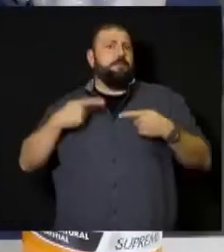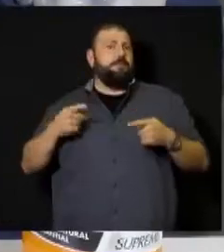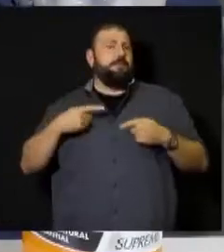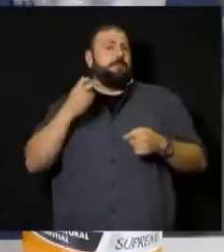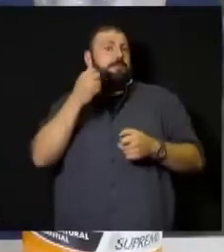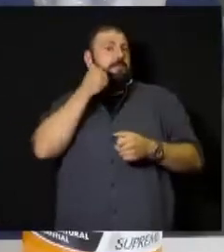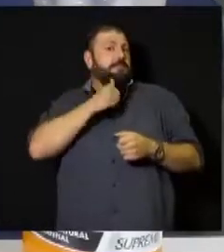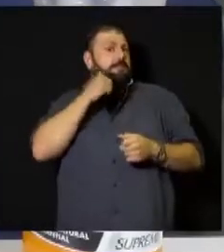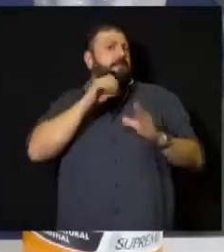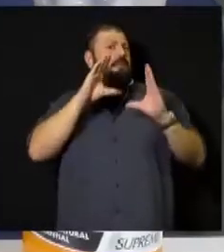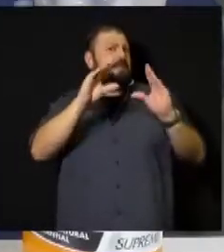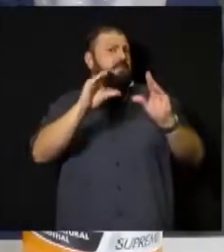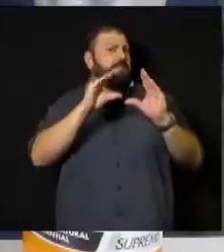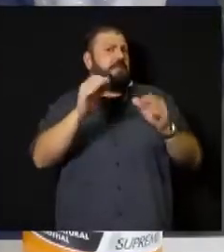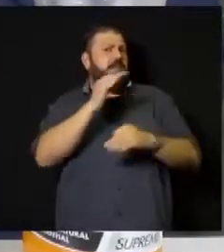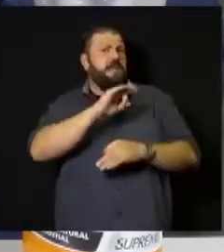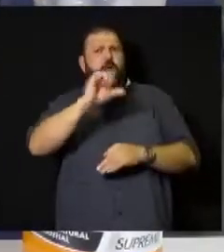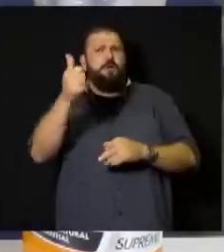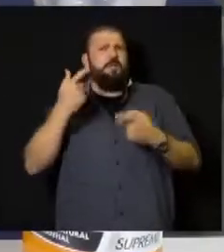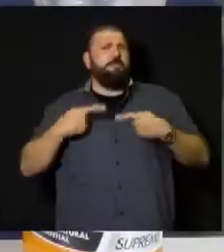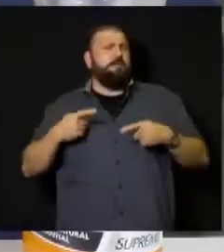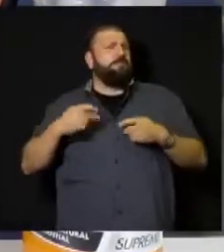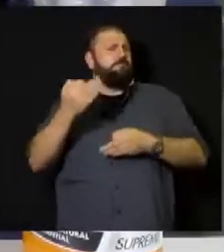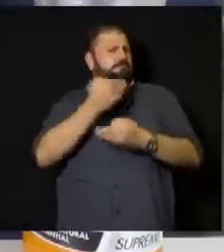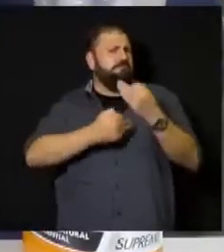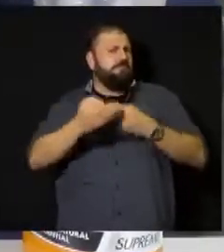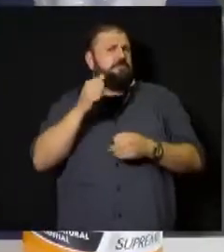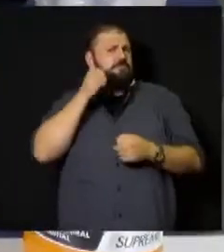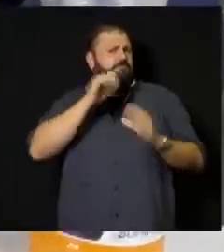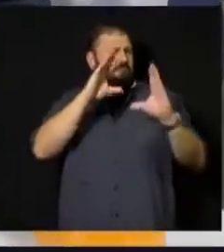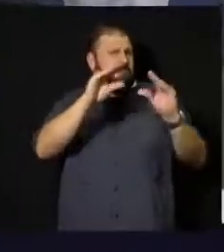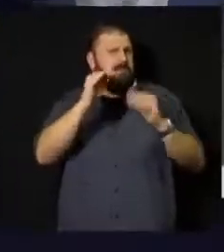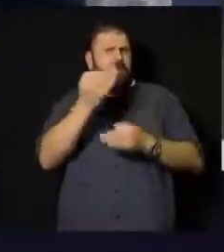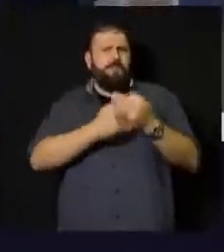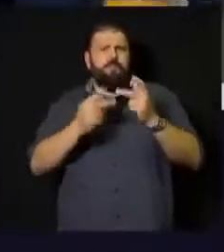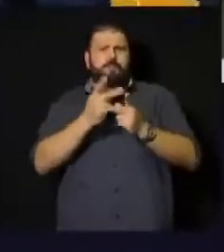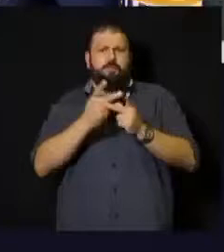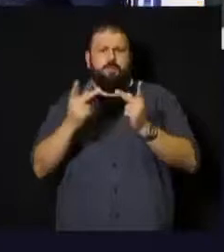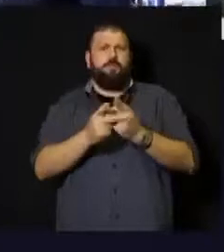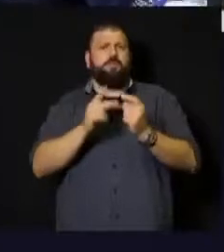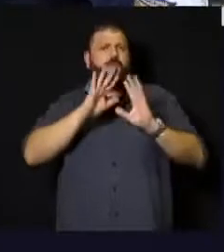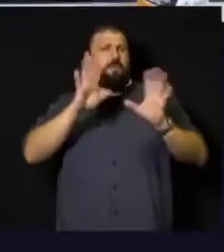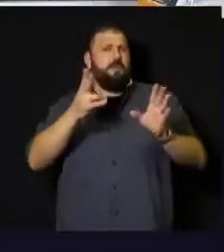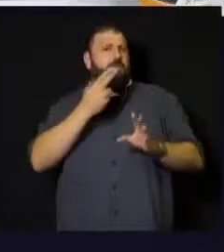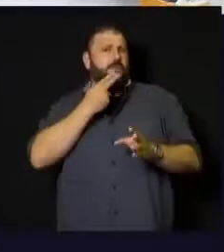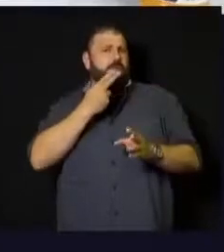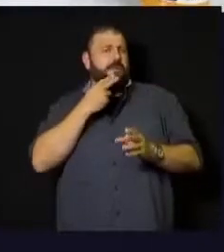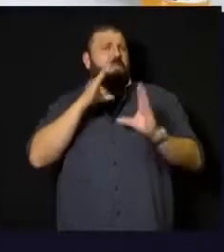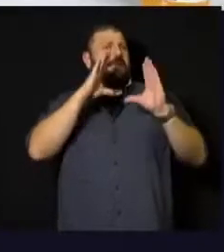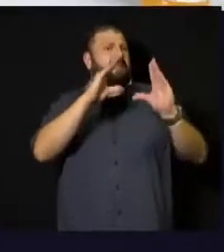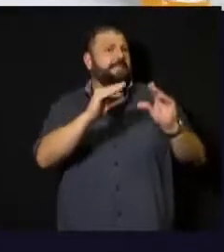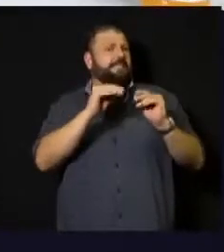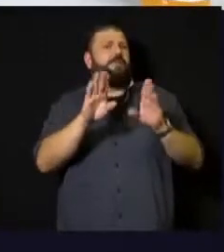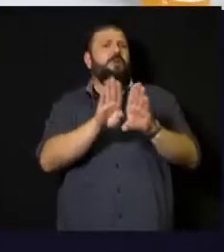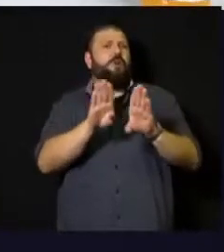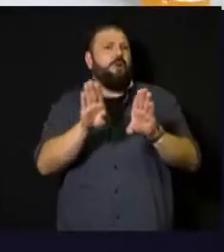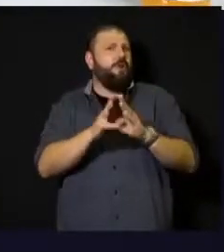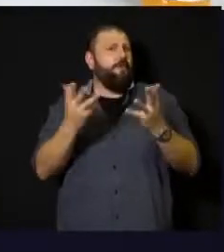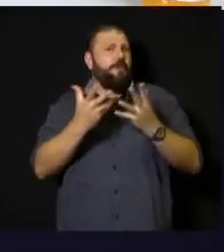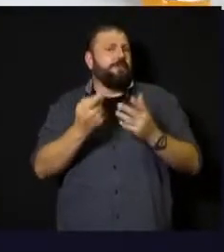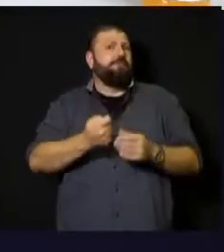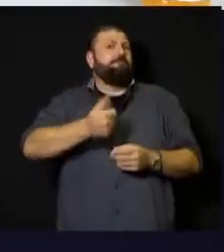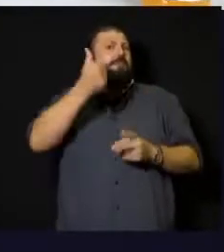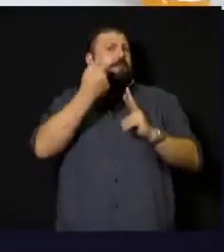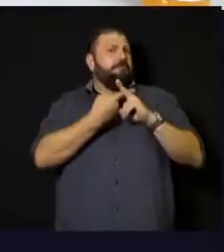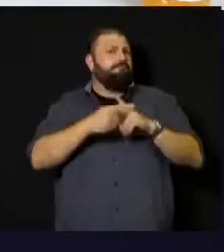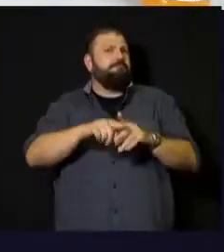that person, we say, okay, do what you already know. Show him the products that you know, the ones that you have used. Show